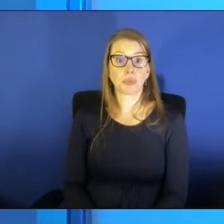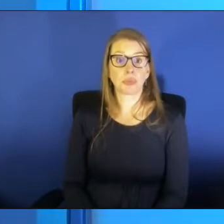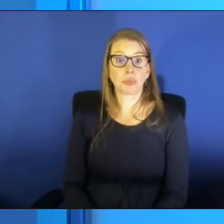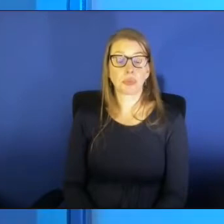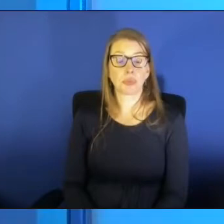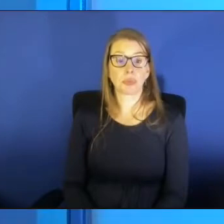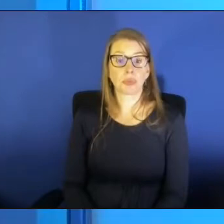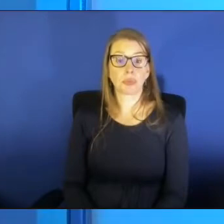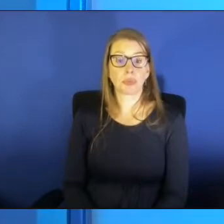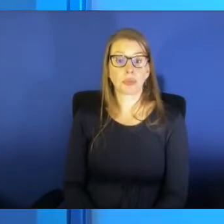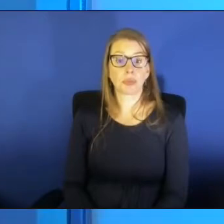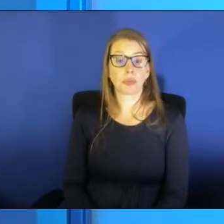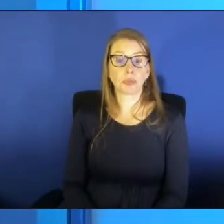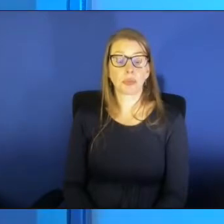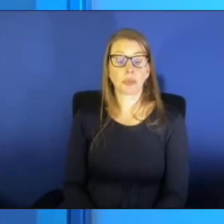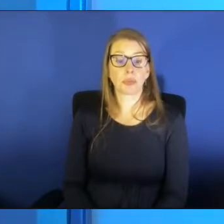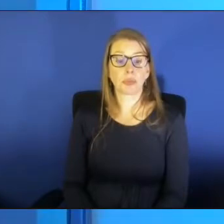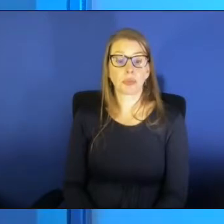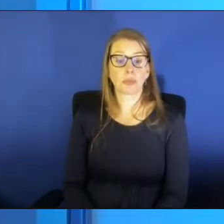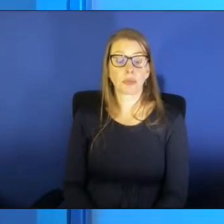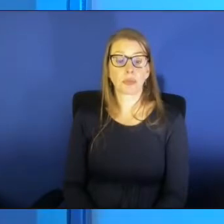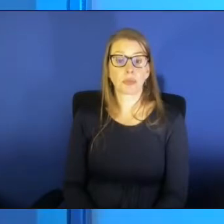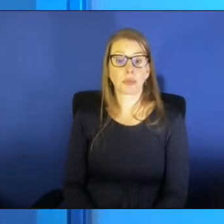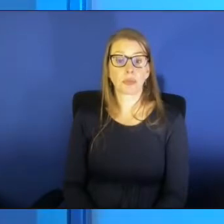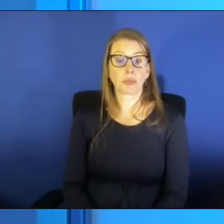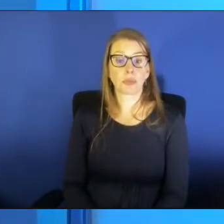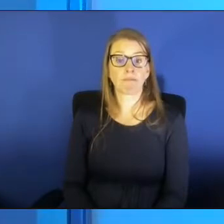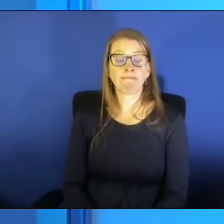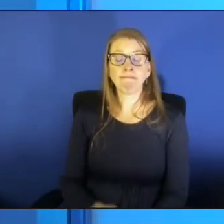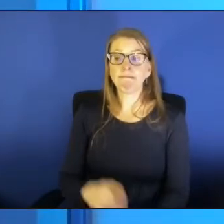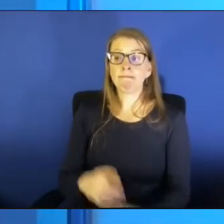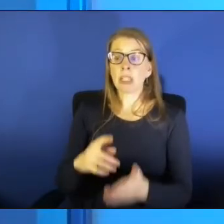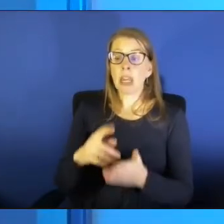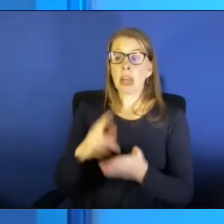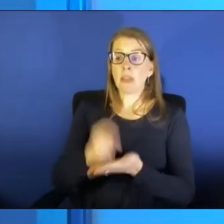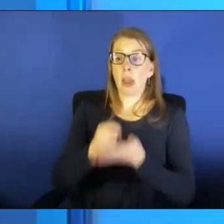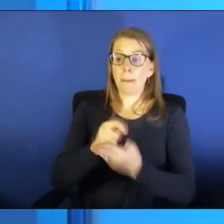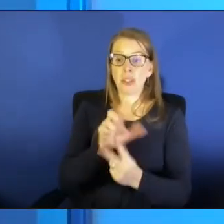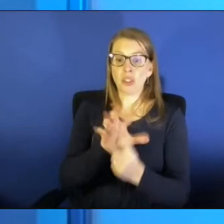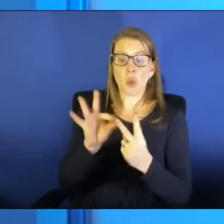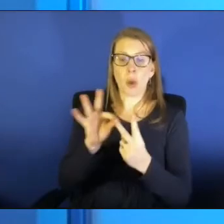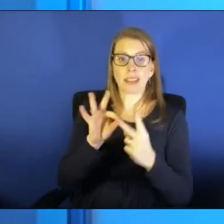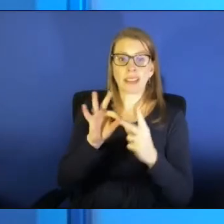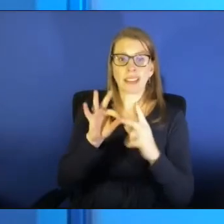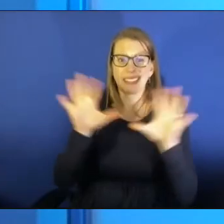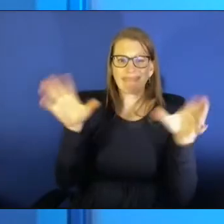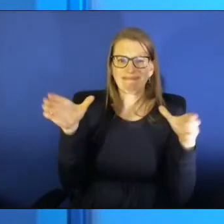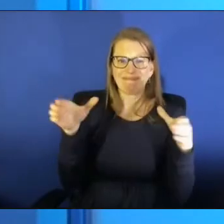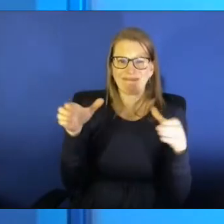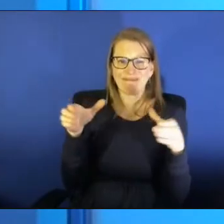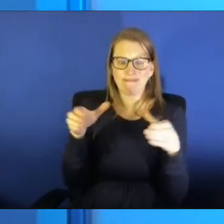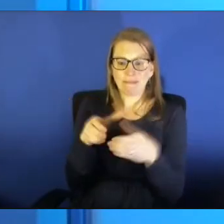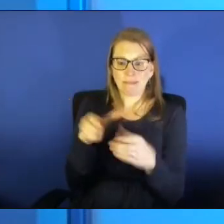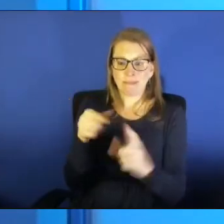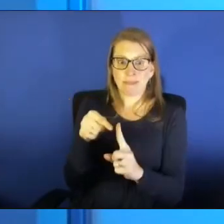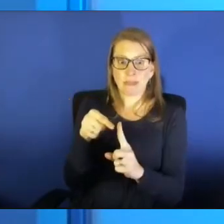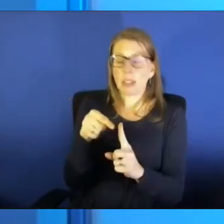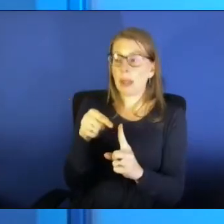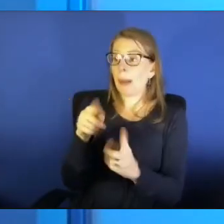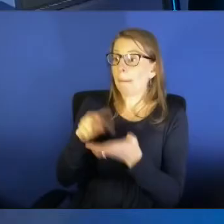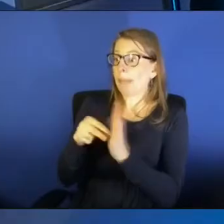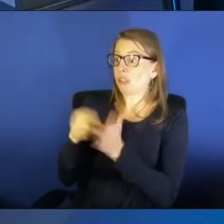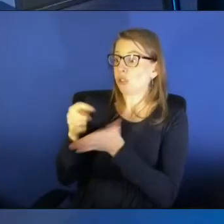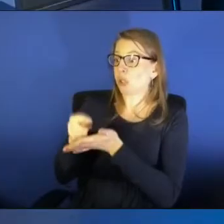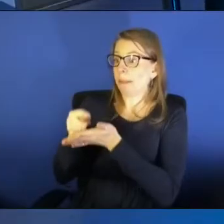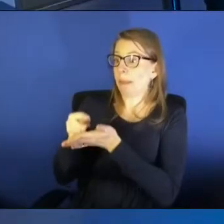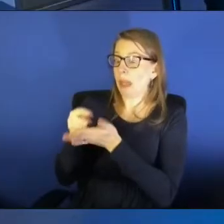reining the therapeutic choices in and talking the patient into doing less. Mm-hmm. Could you tell us a little